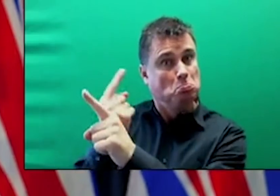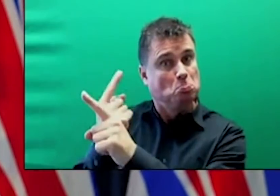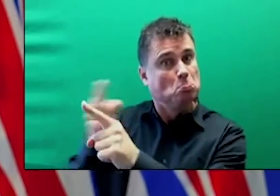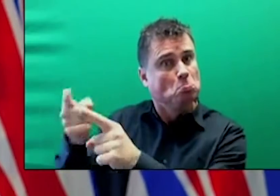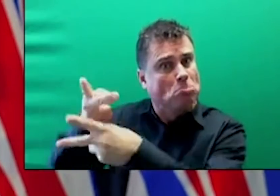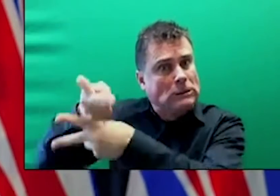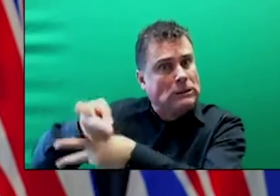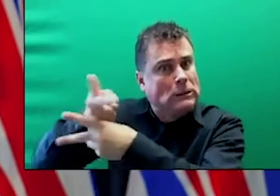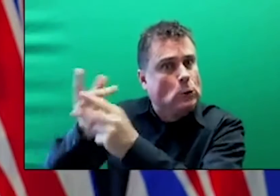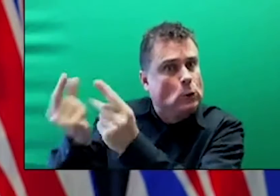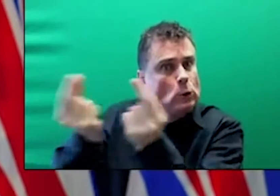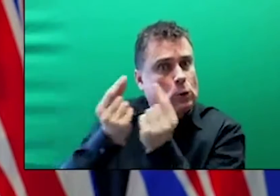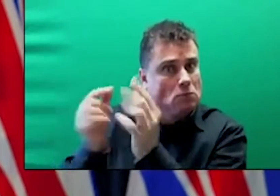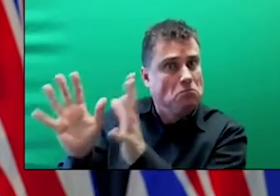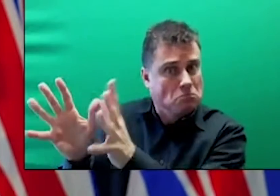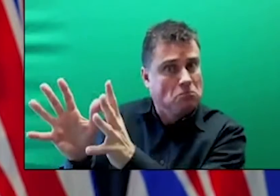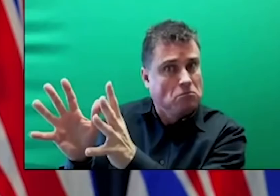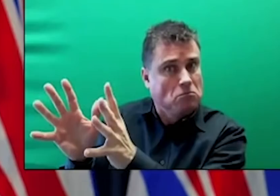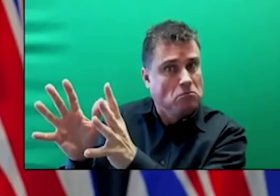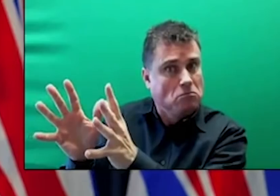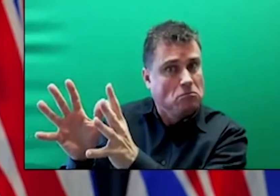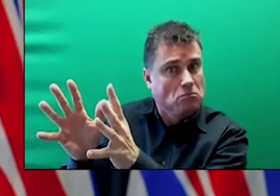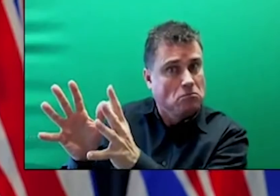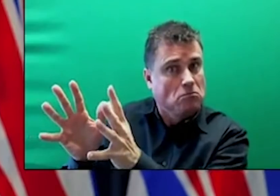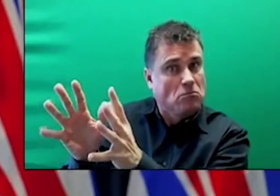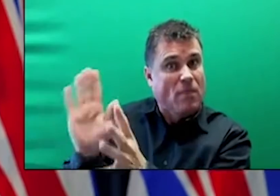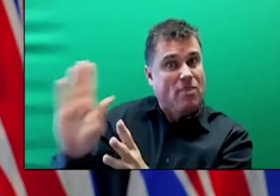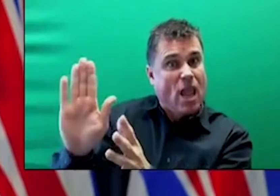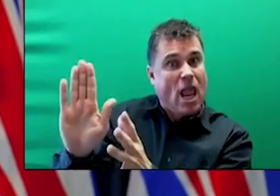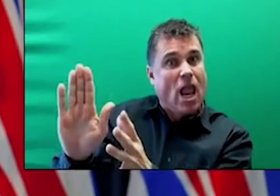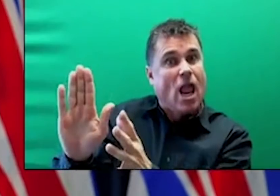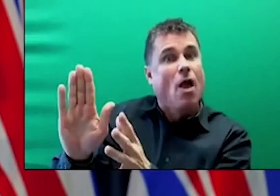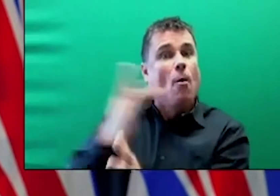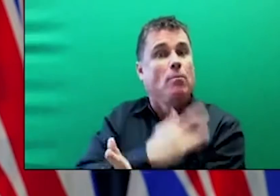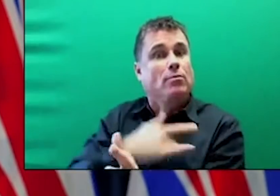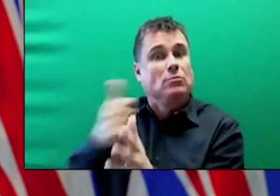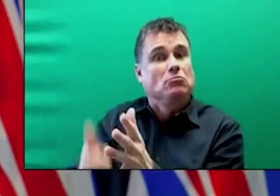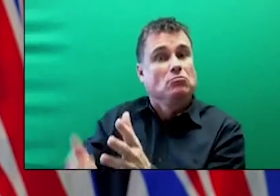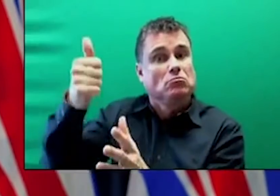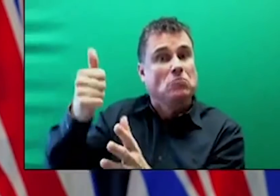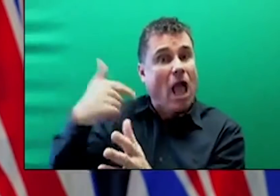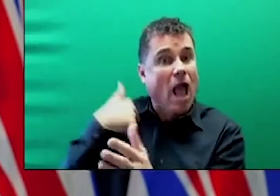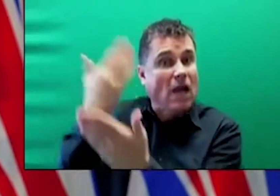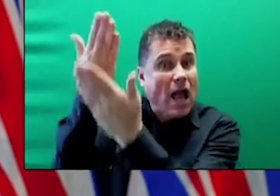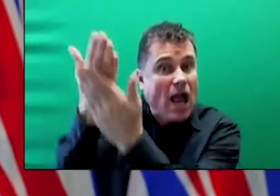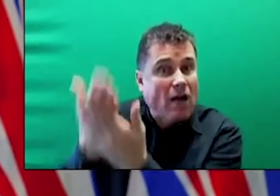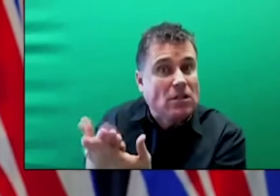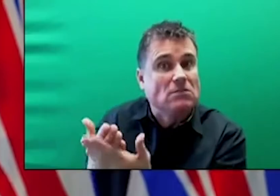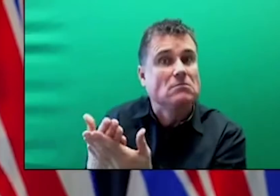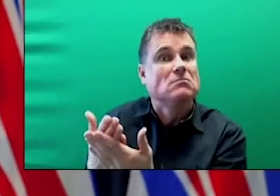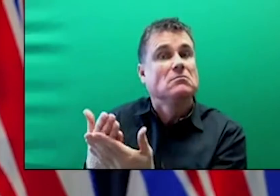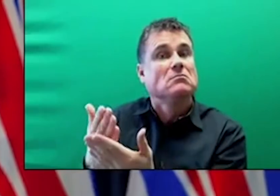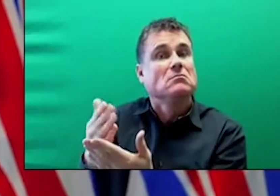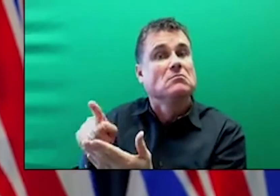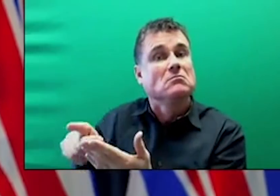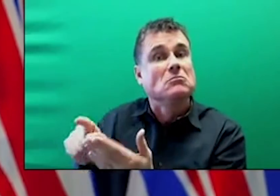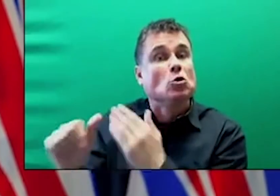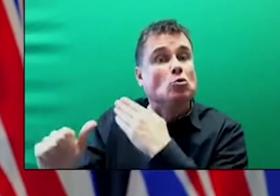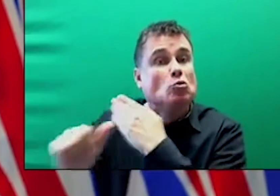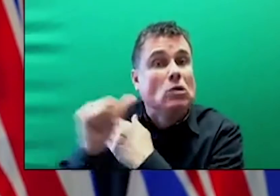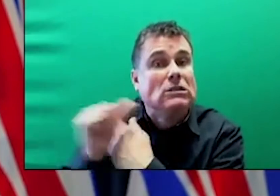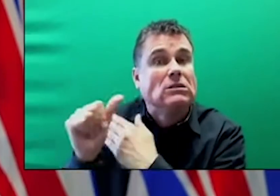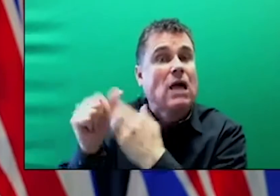British Columbia. Our visitor economy is critically important to us. Our tourism industry depends on people coming from away, but not